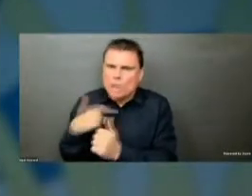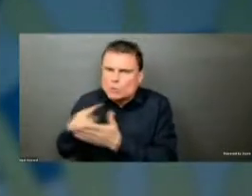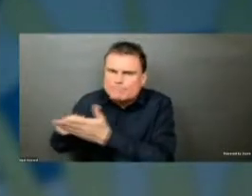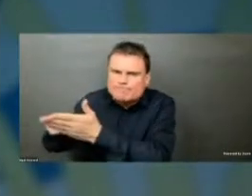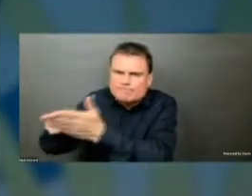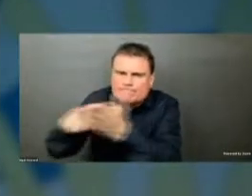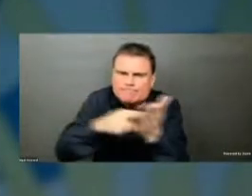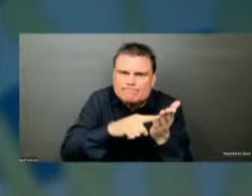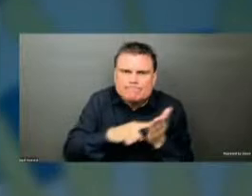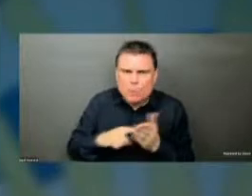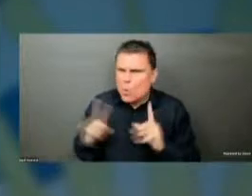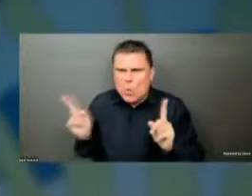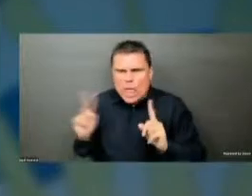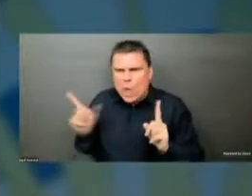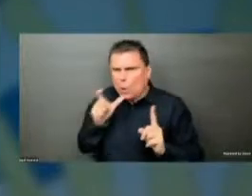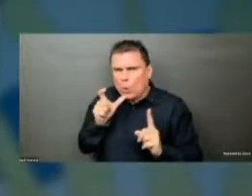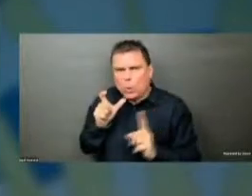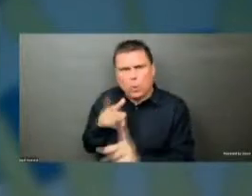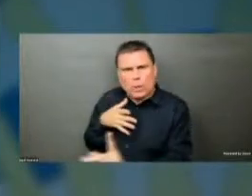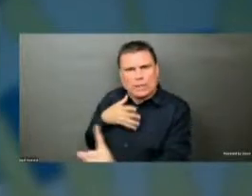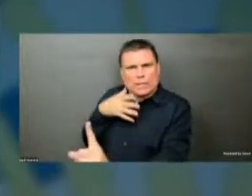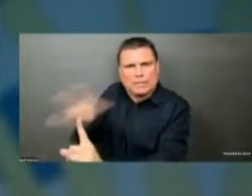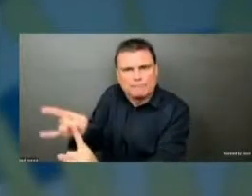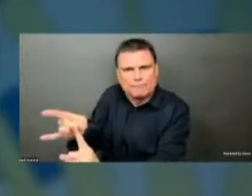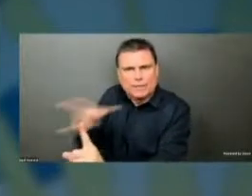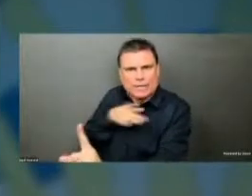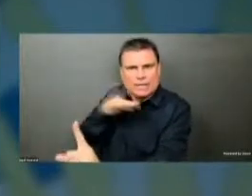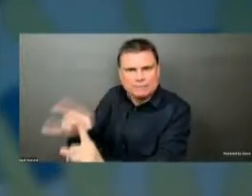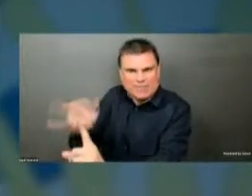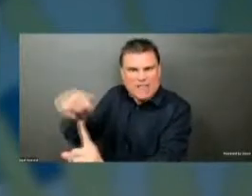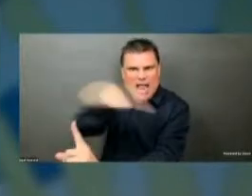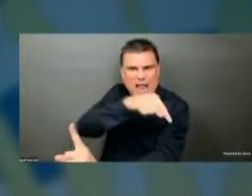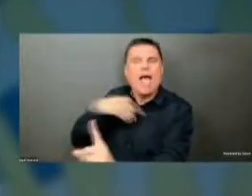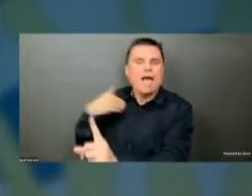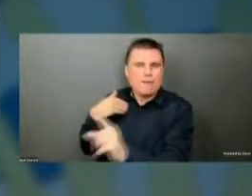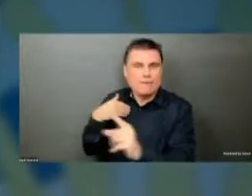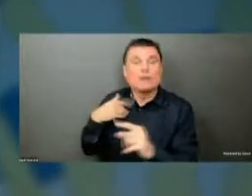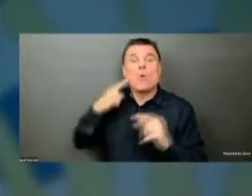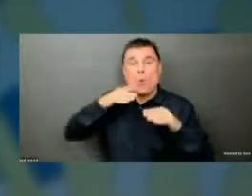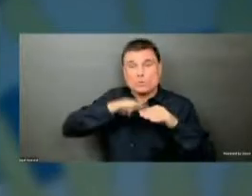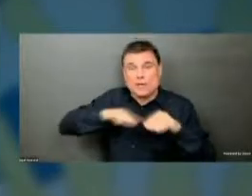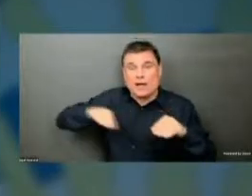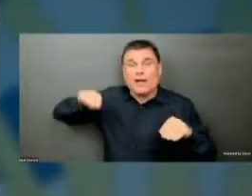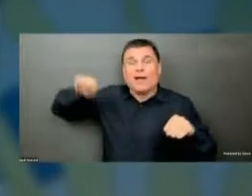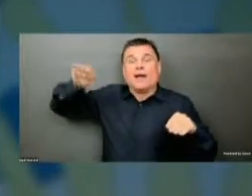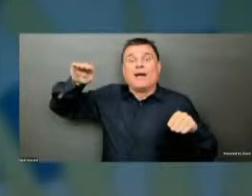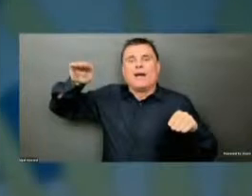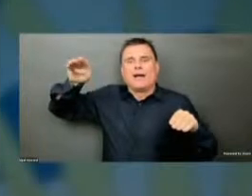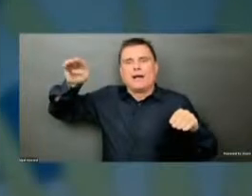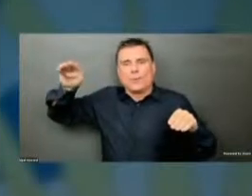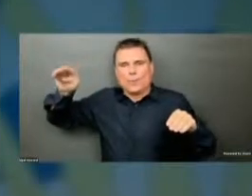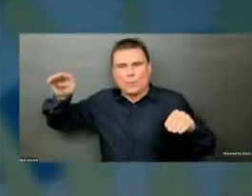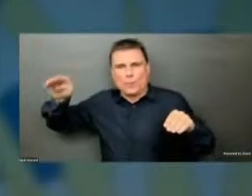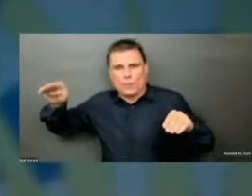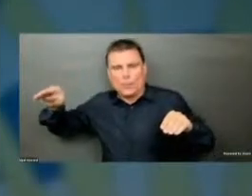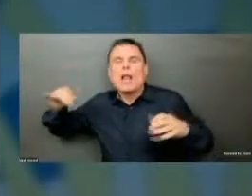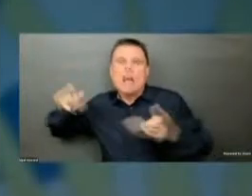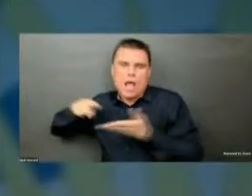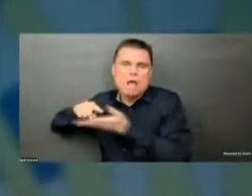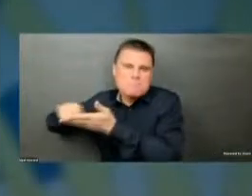at that as cases have come down, but it has been a strain, particularly in areas where we have fewer